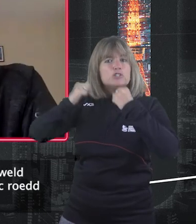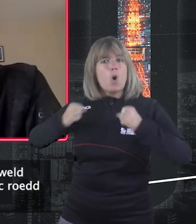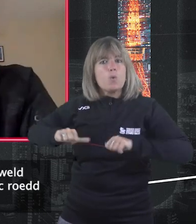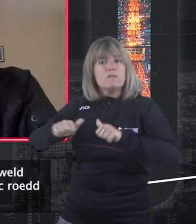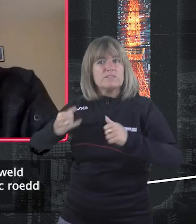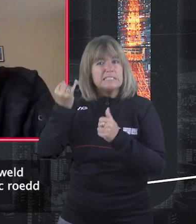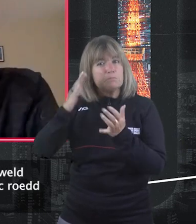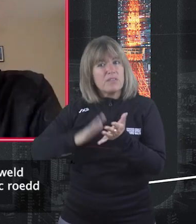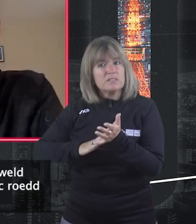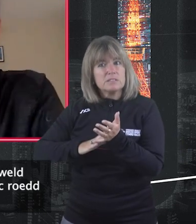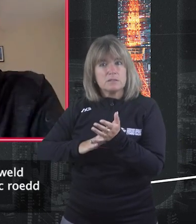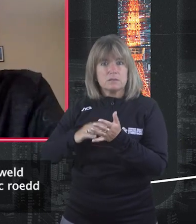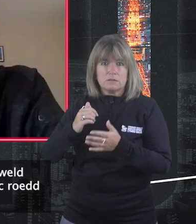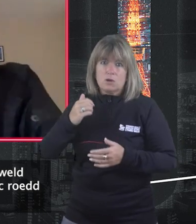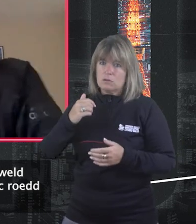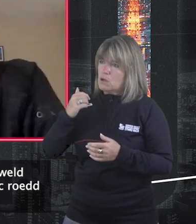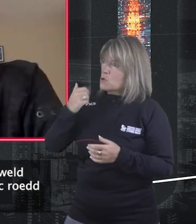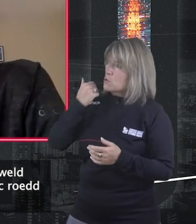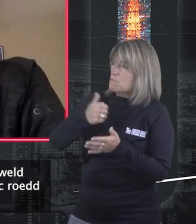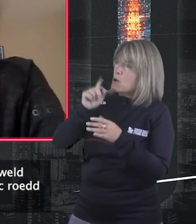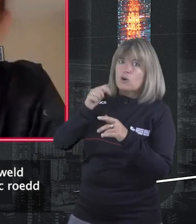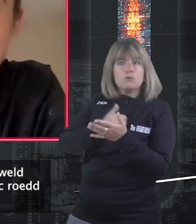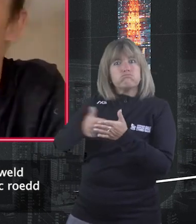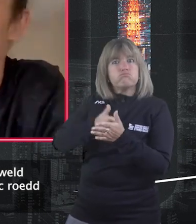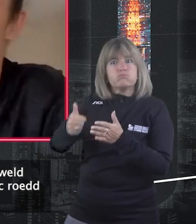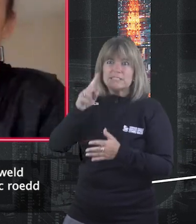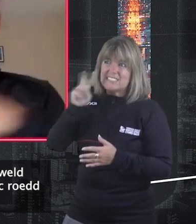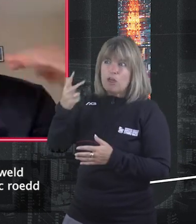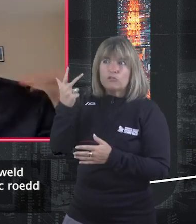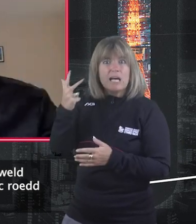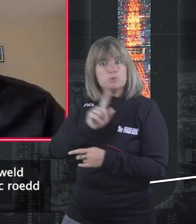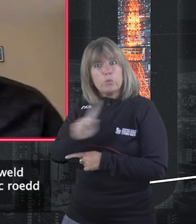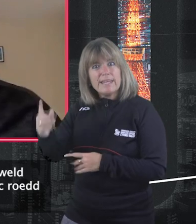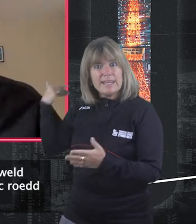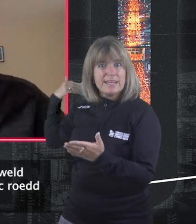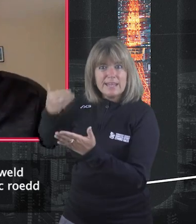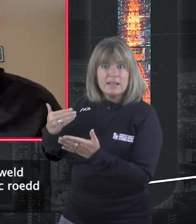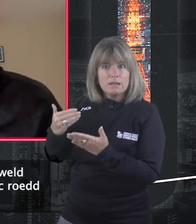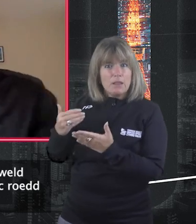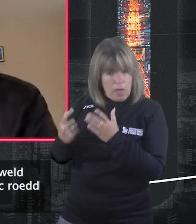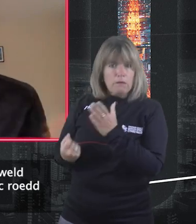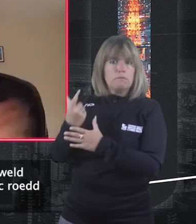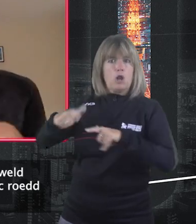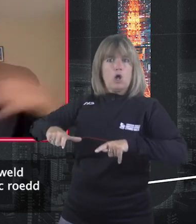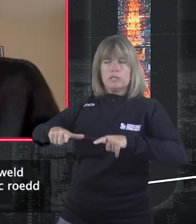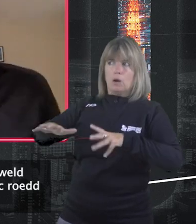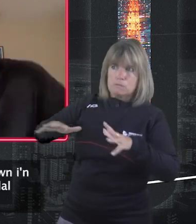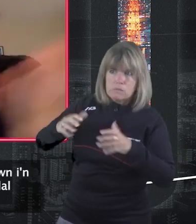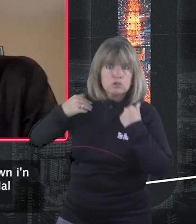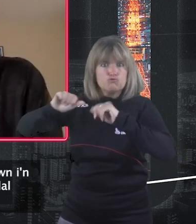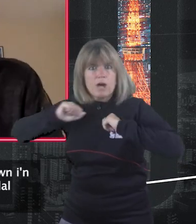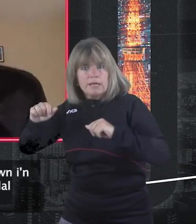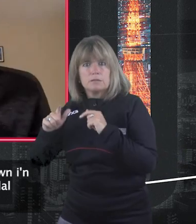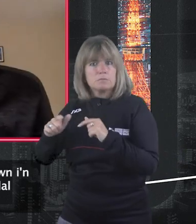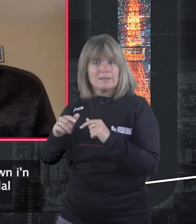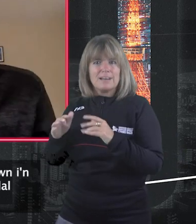I didn't see a physio for 6 months, and I normally see them every, like, 3 times a week, and it was just like everything was just taken away from you so quickly. You know,